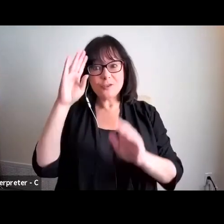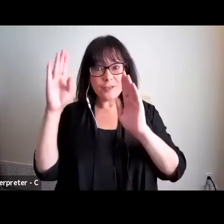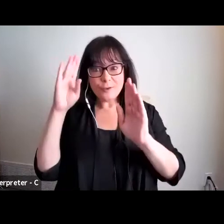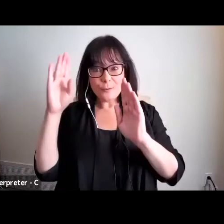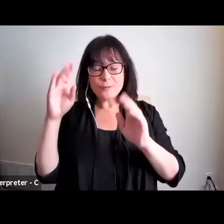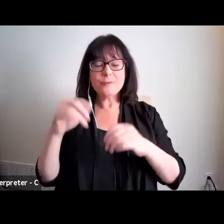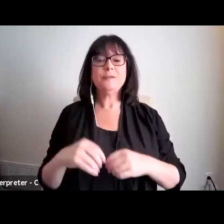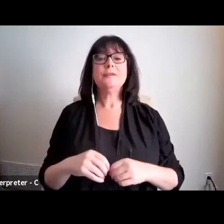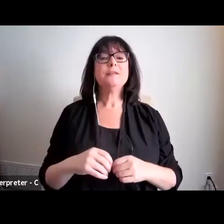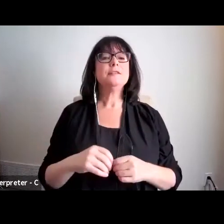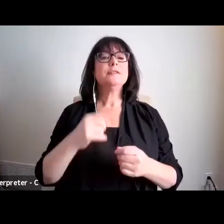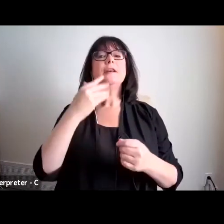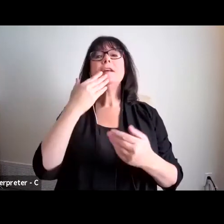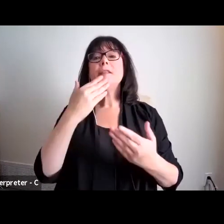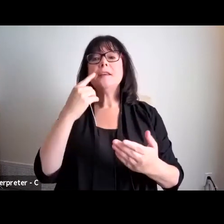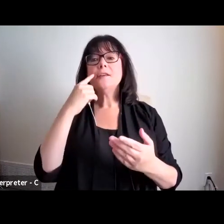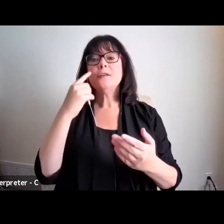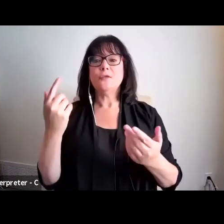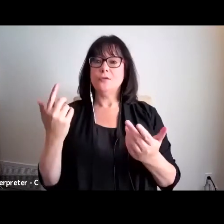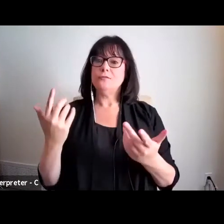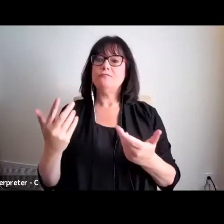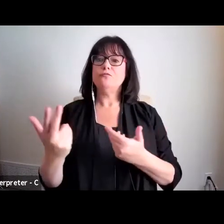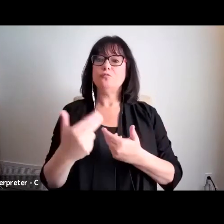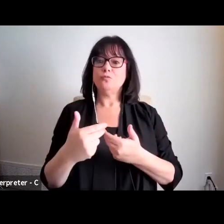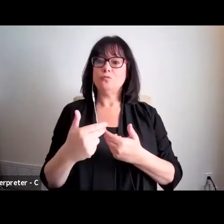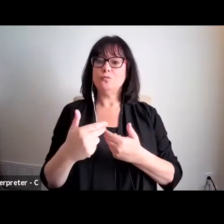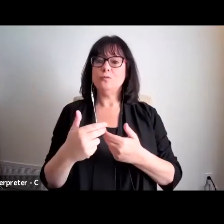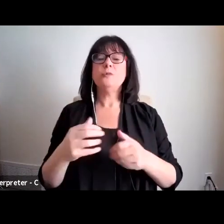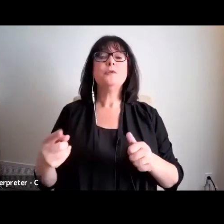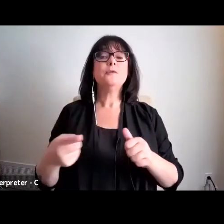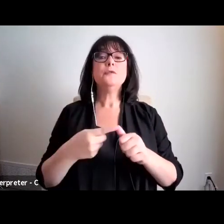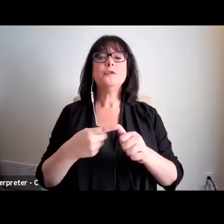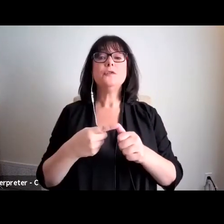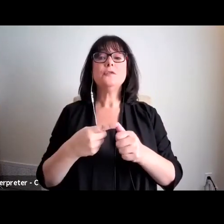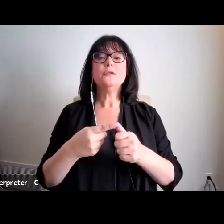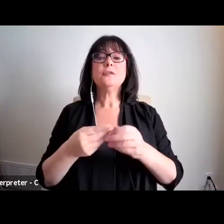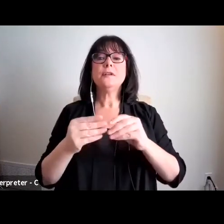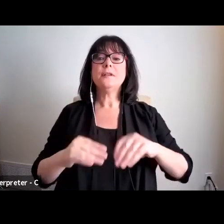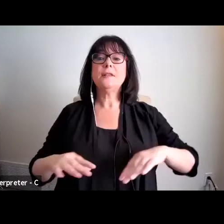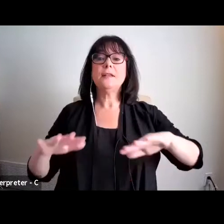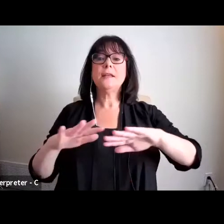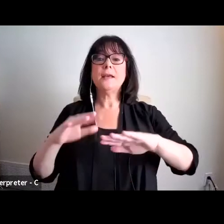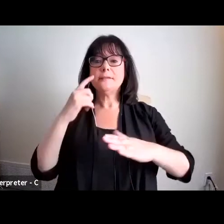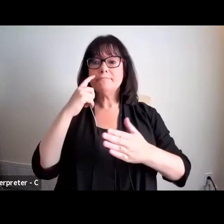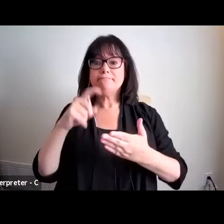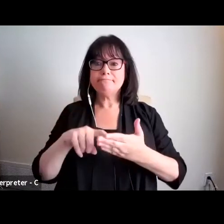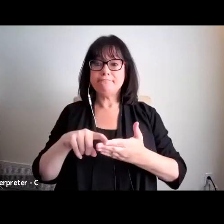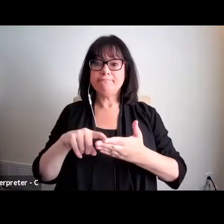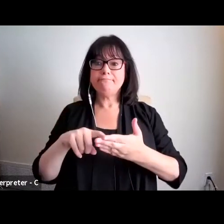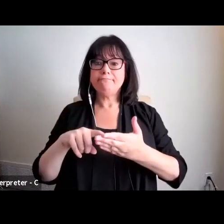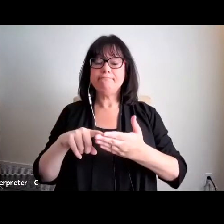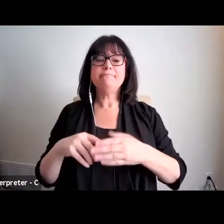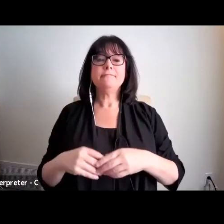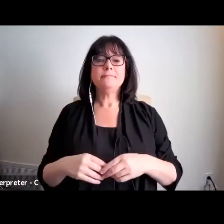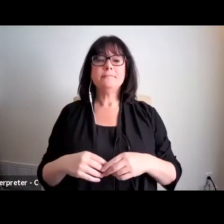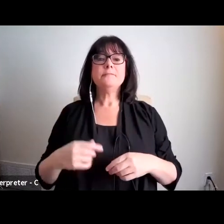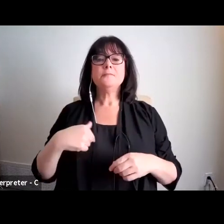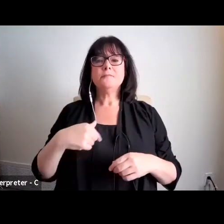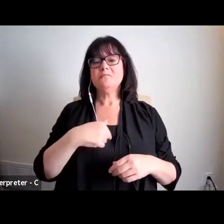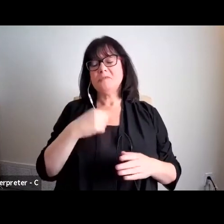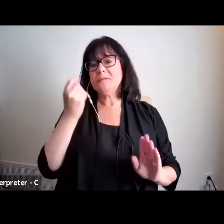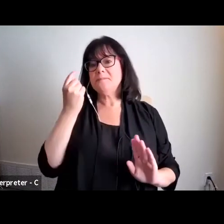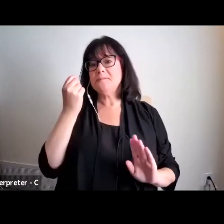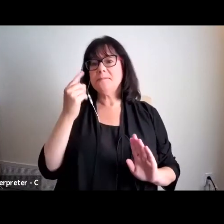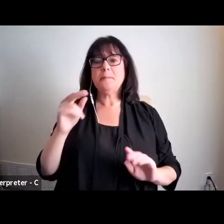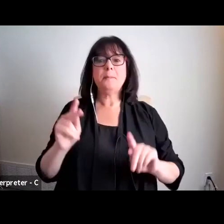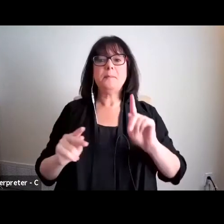today. I do want to start with the land acknowledgement. We appreciate that this town hall is virtual and we are